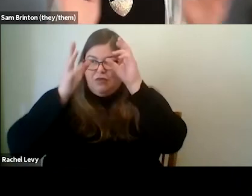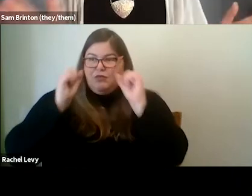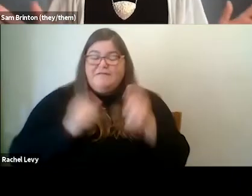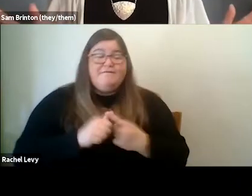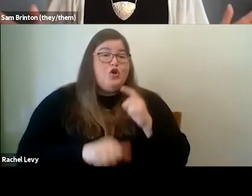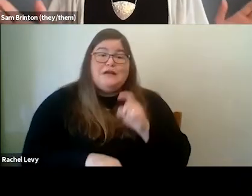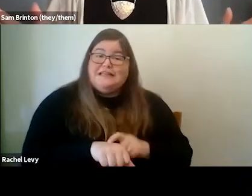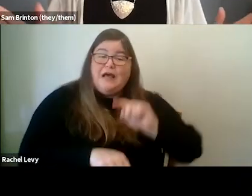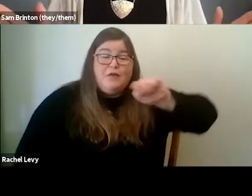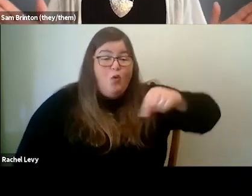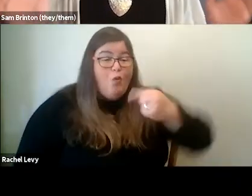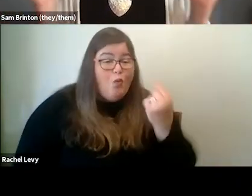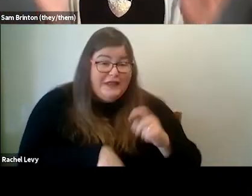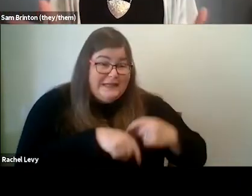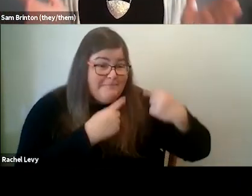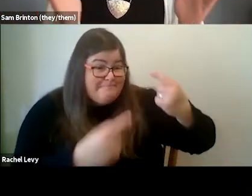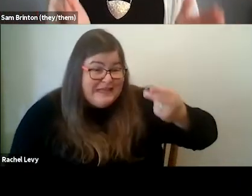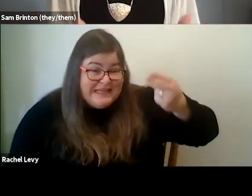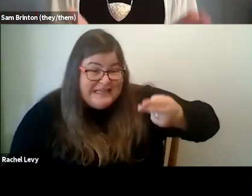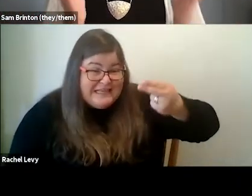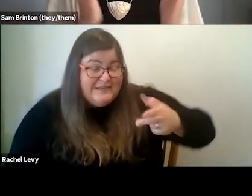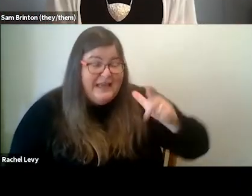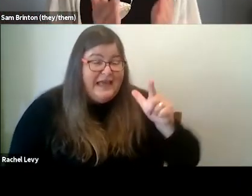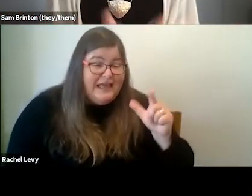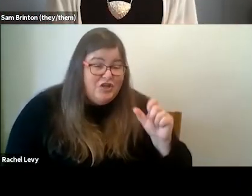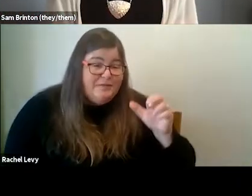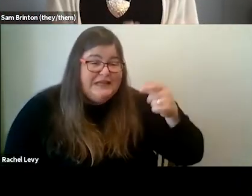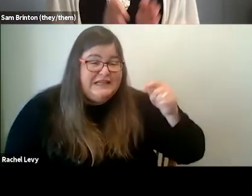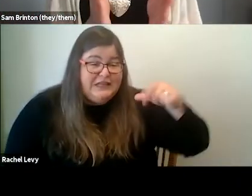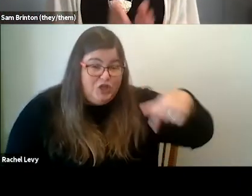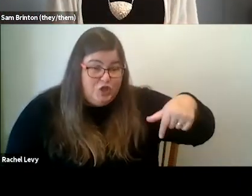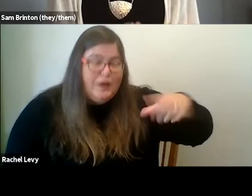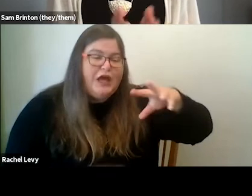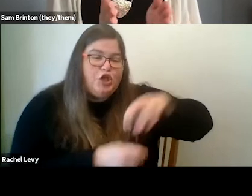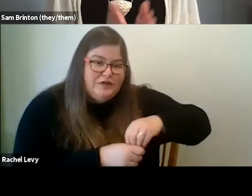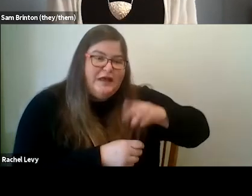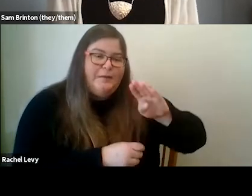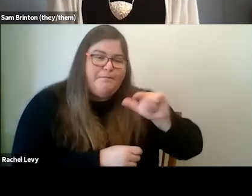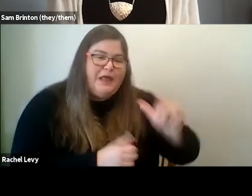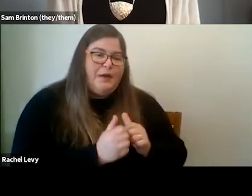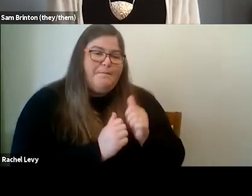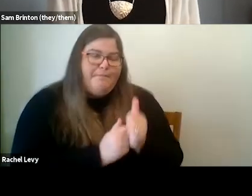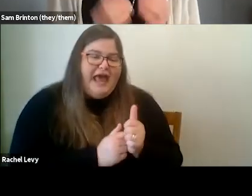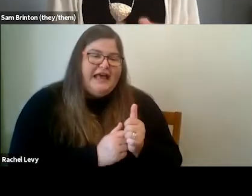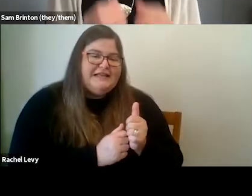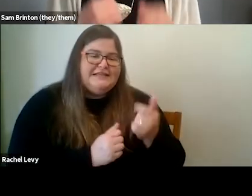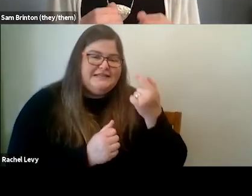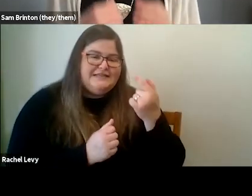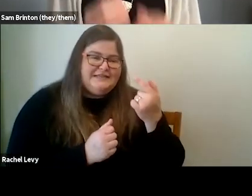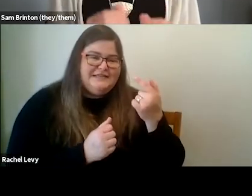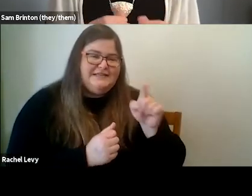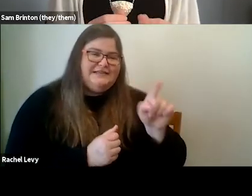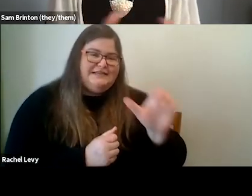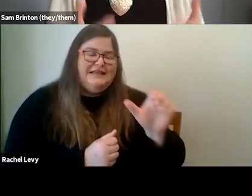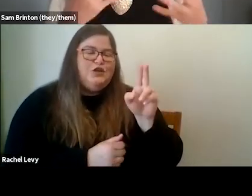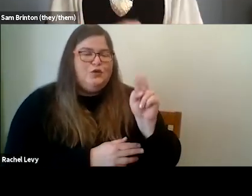and the only time in history that an LGBTQ inclusive bill was passed unanimously. That is because